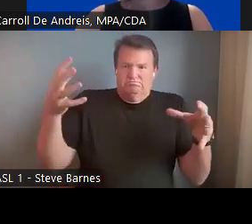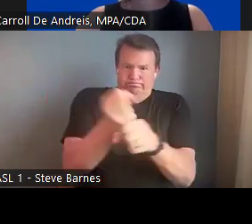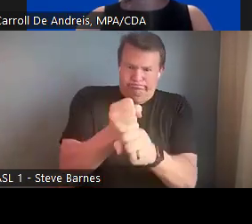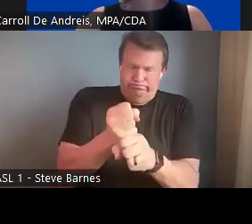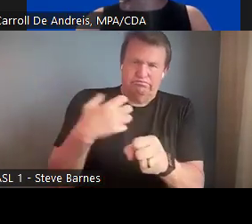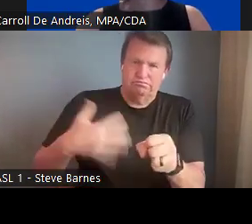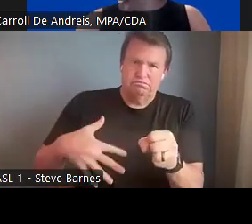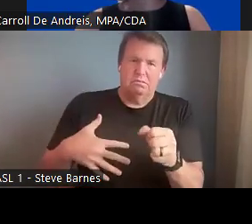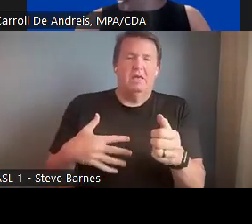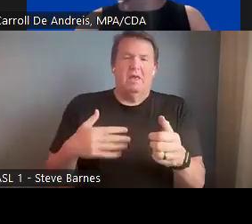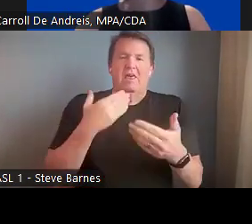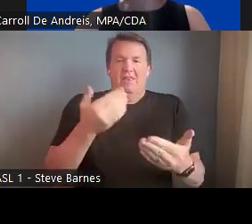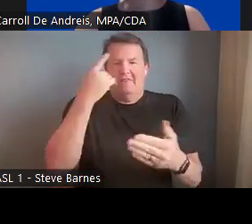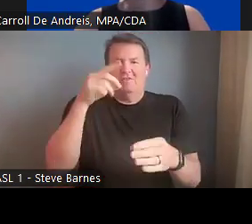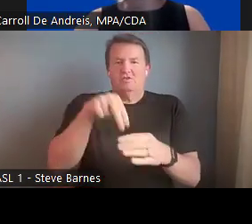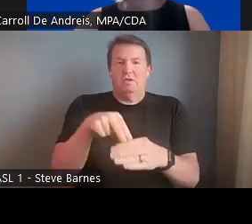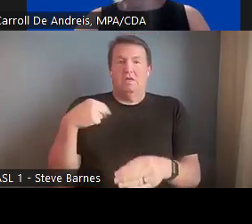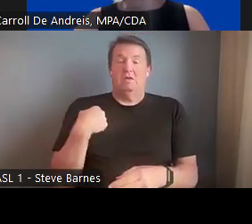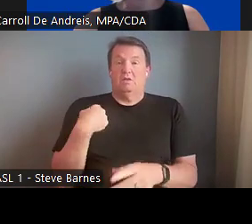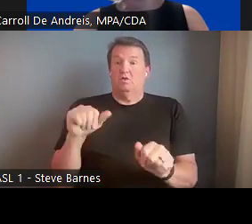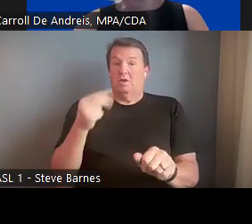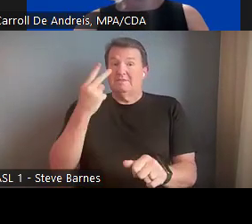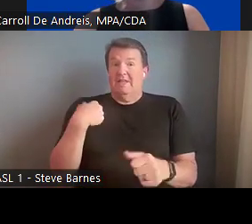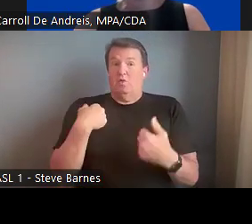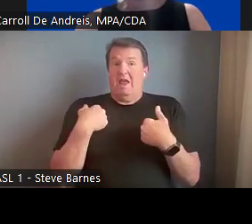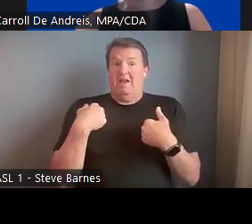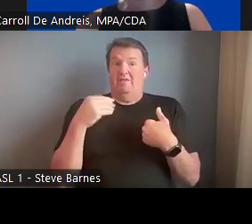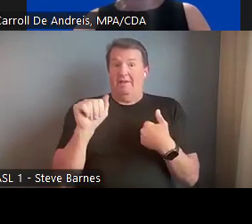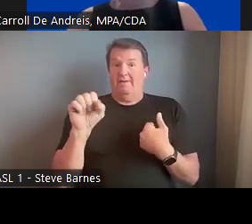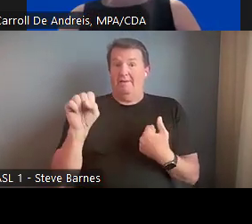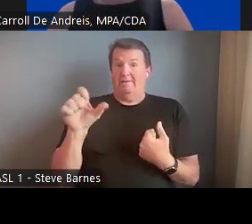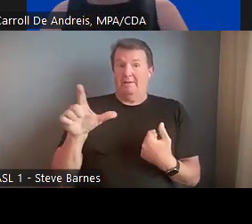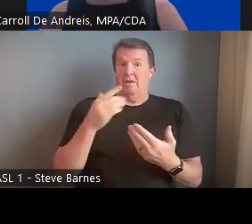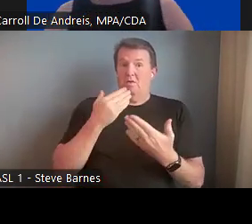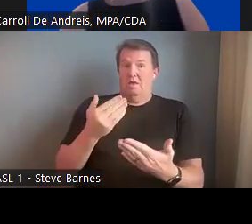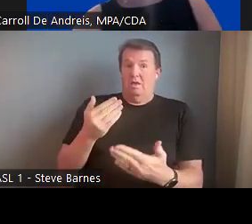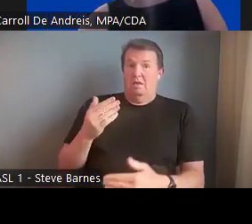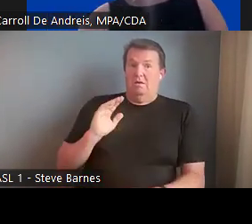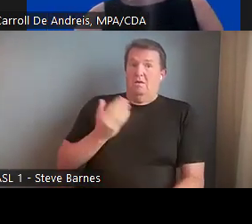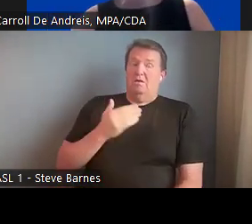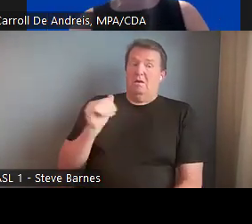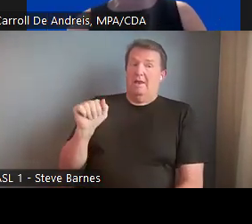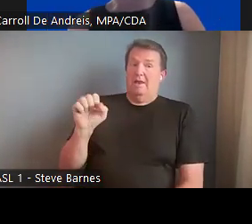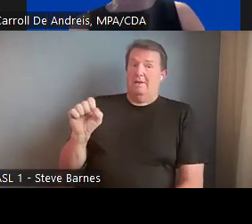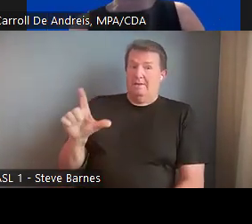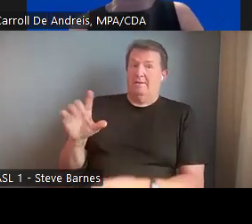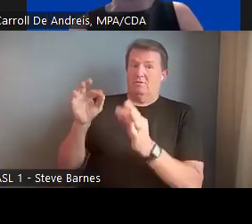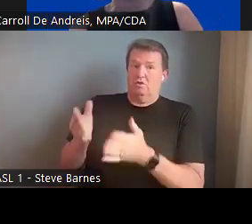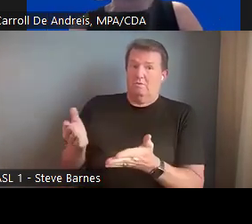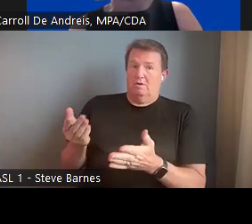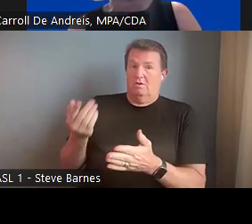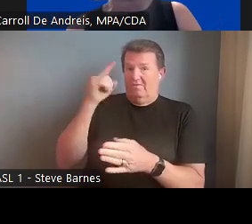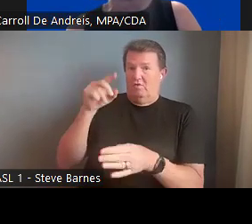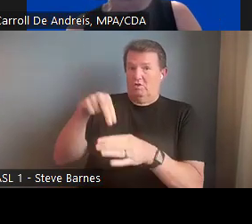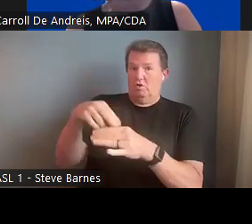us. As you can see, we have American Sign Language, and we do thank our ASL interpreters for being with us today and